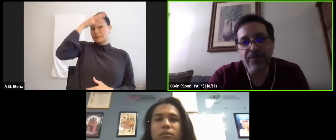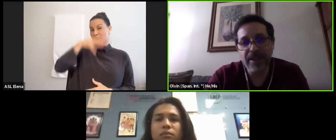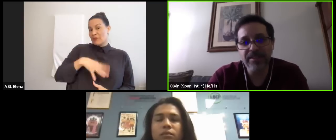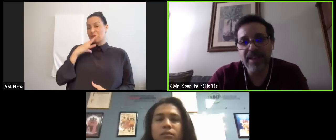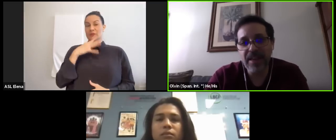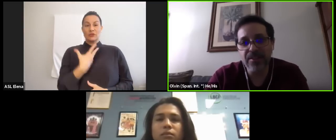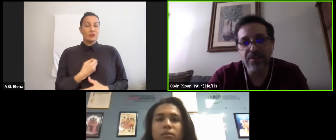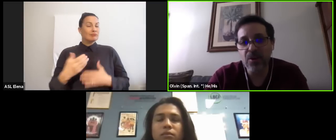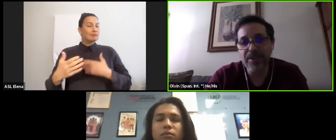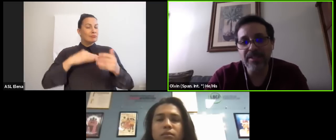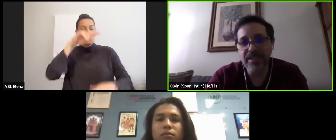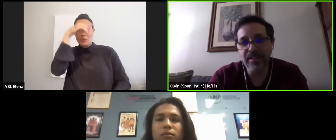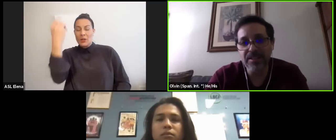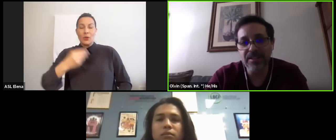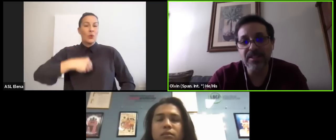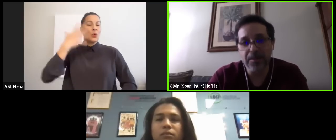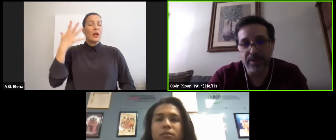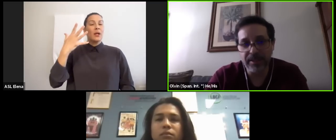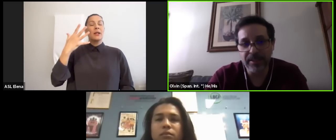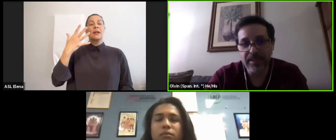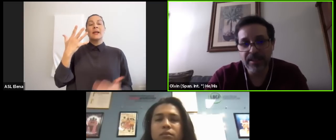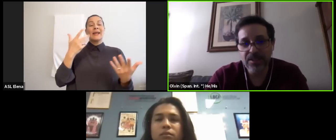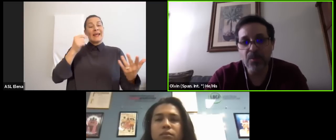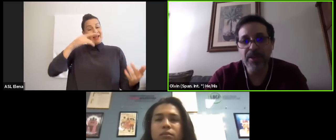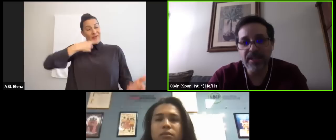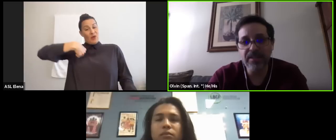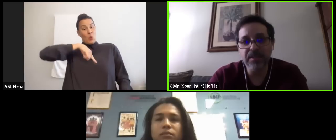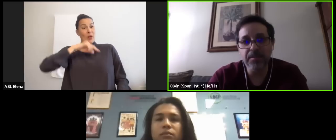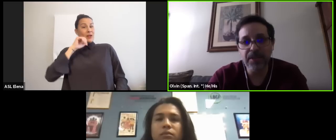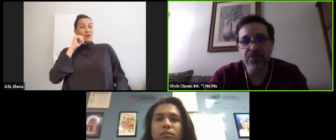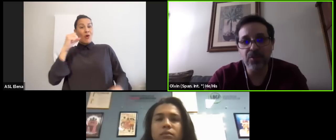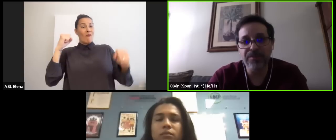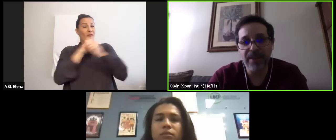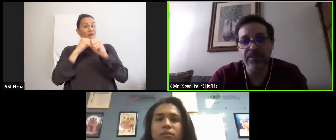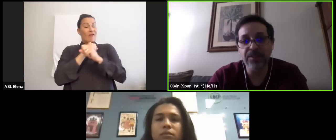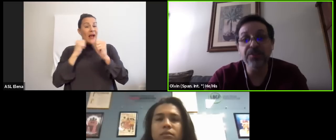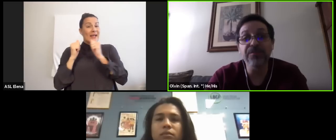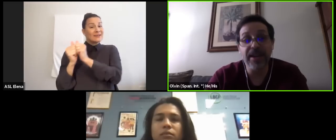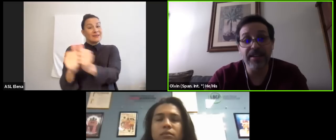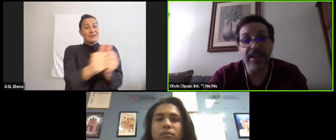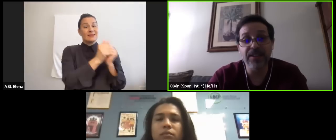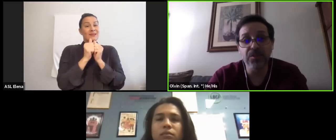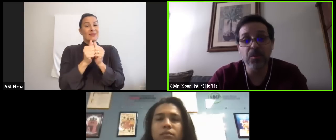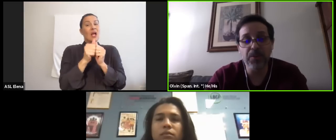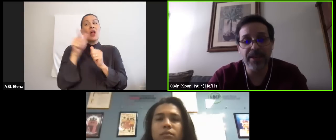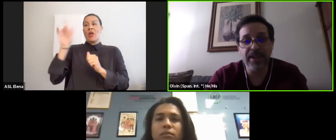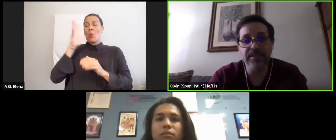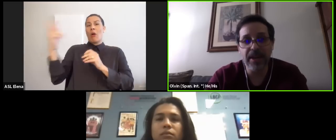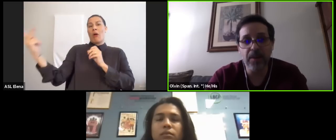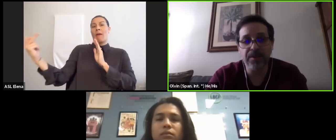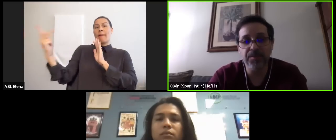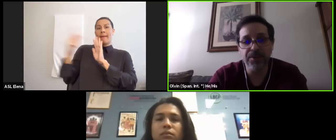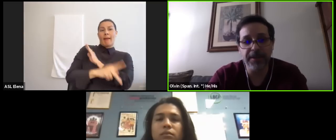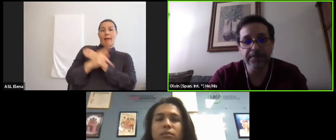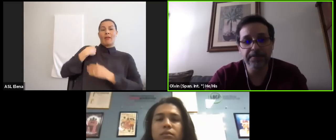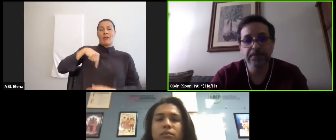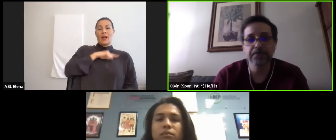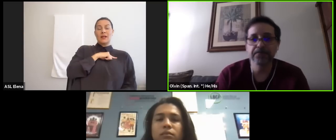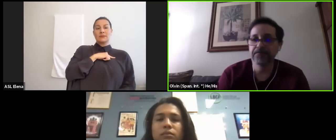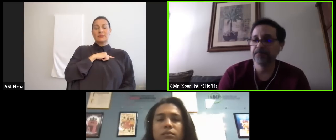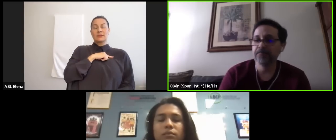don't fight together, they're going to kill us separately. So we need to make sure we fight the good fight and do what we can to help our